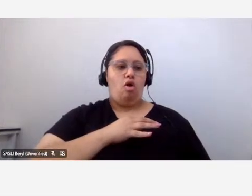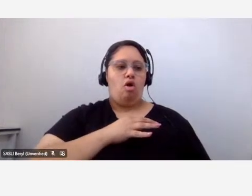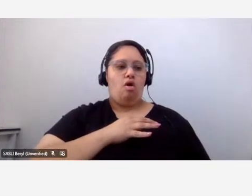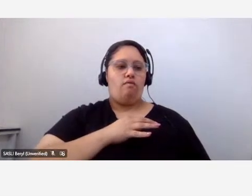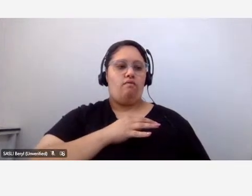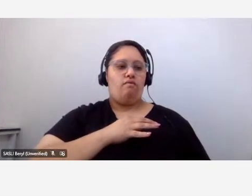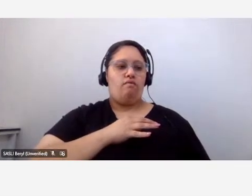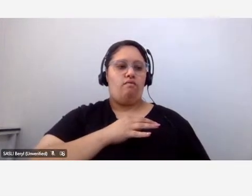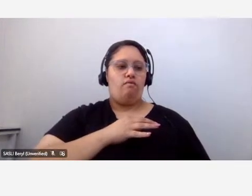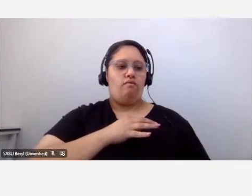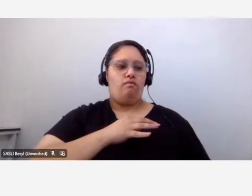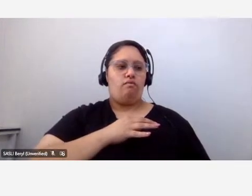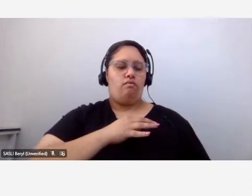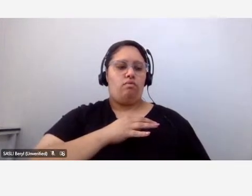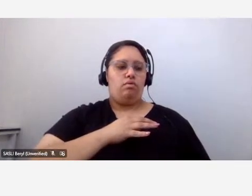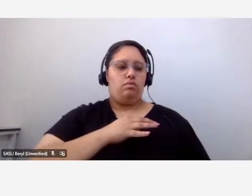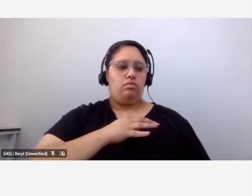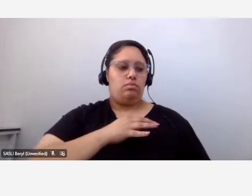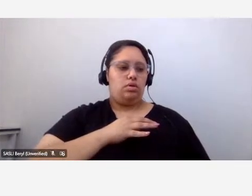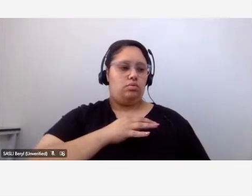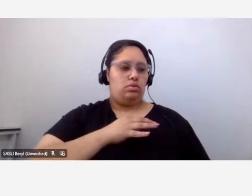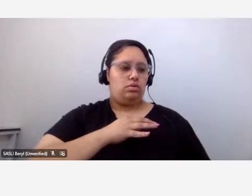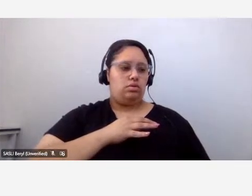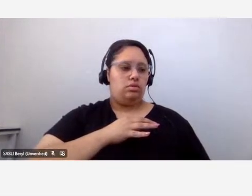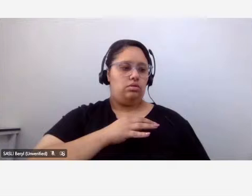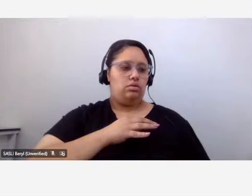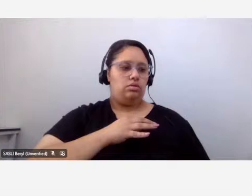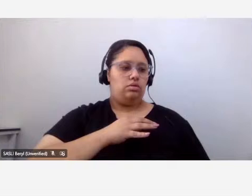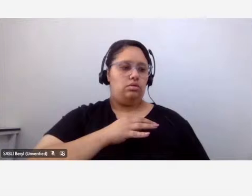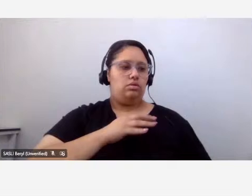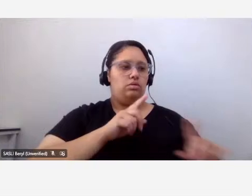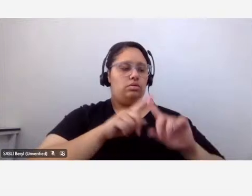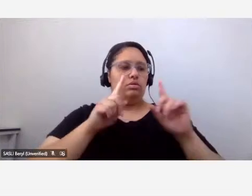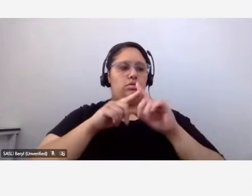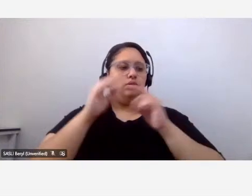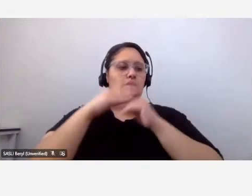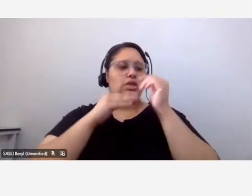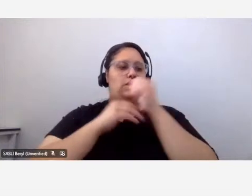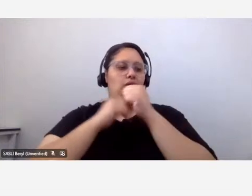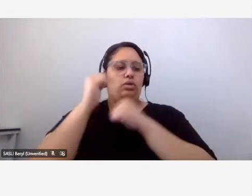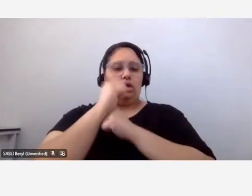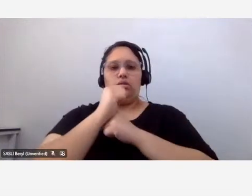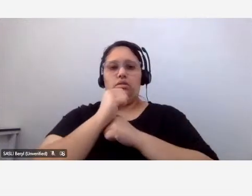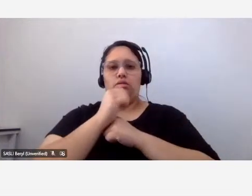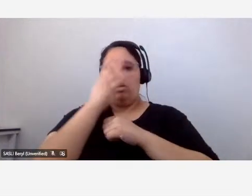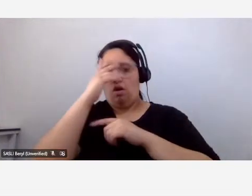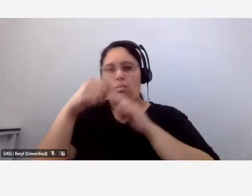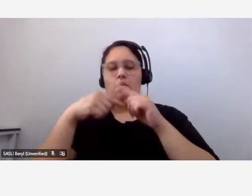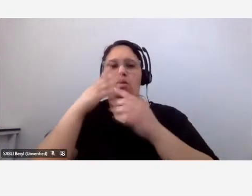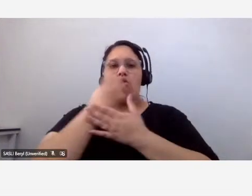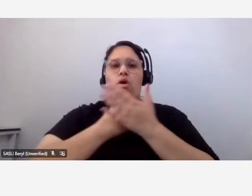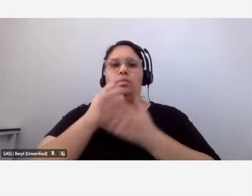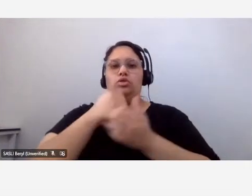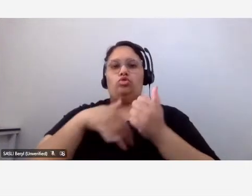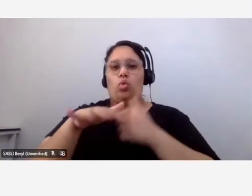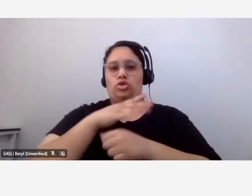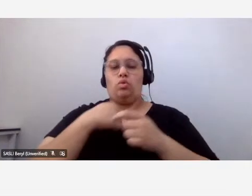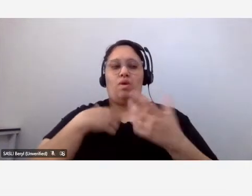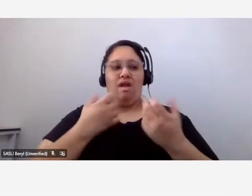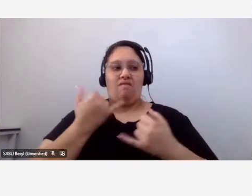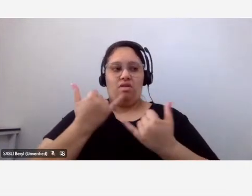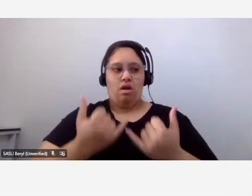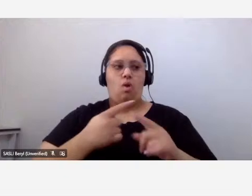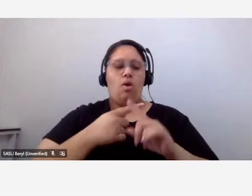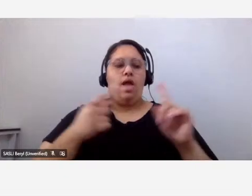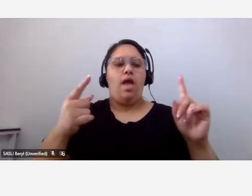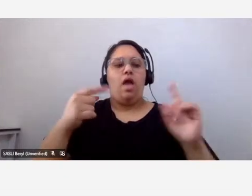to the public entities, they are on the department structure. So you know about the economic situation that we are in and the